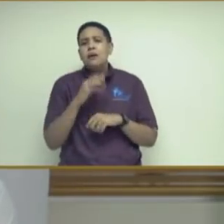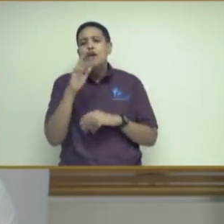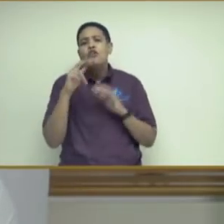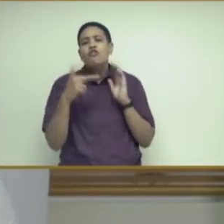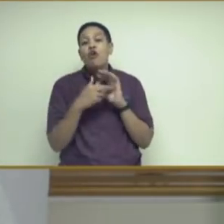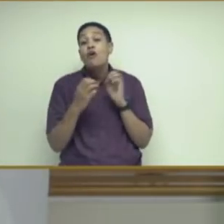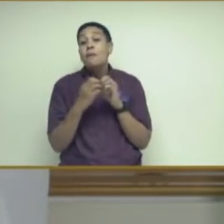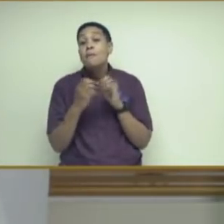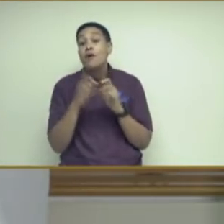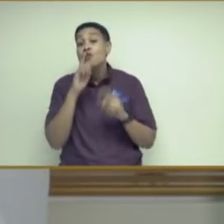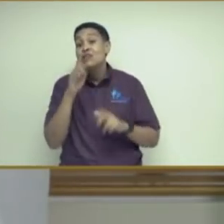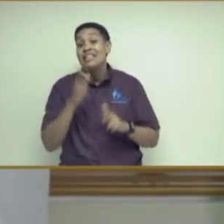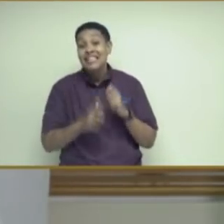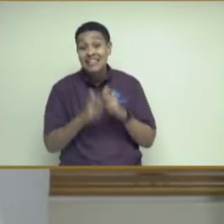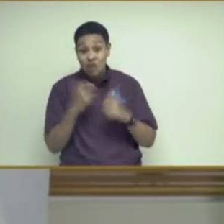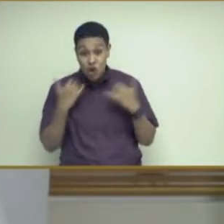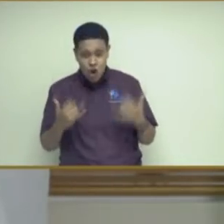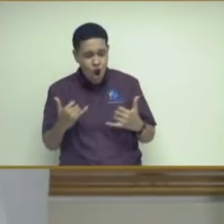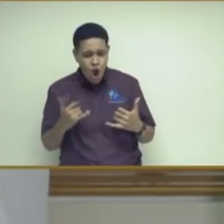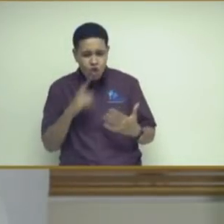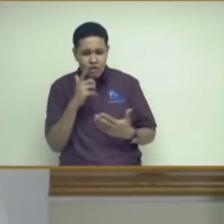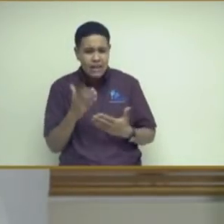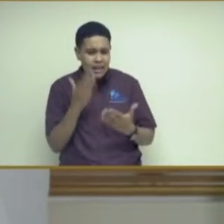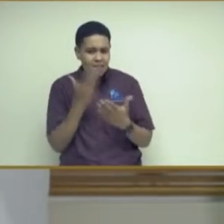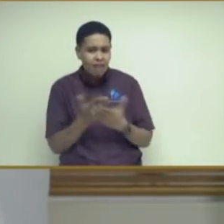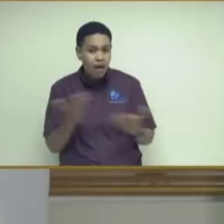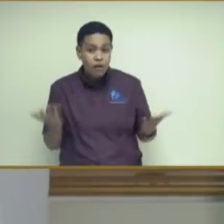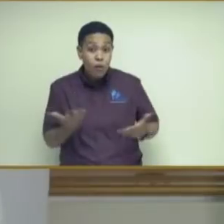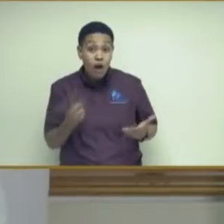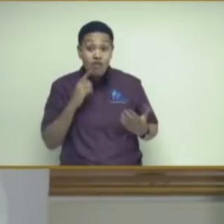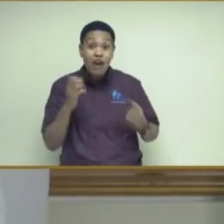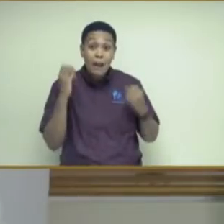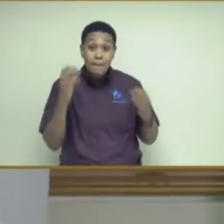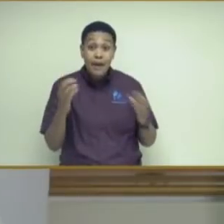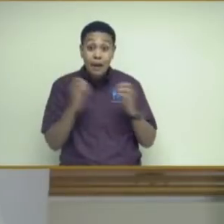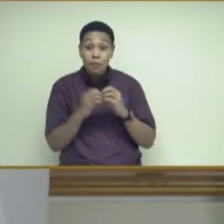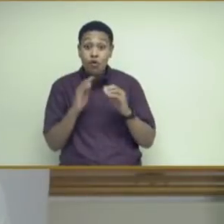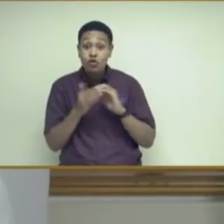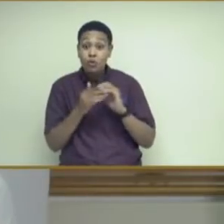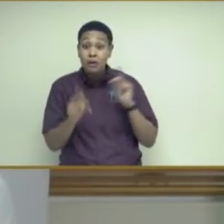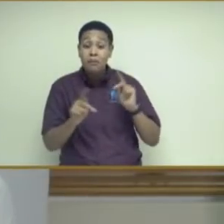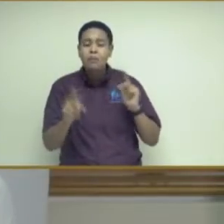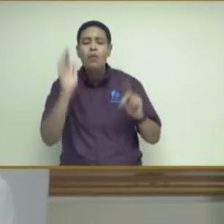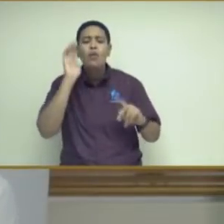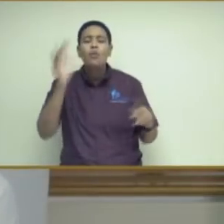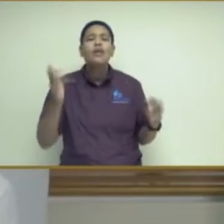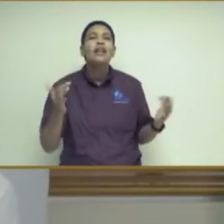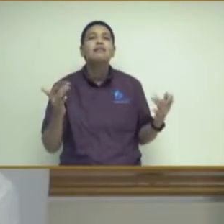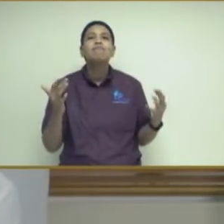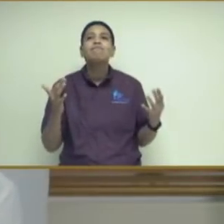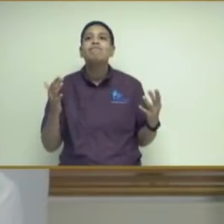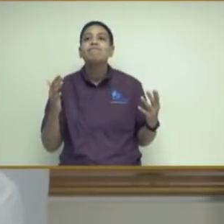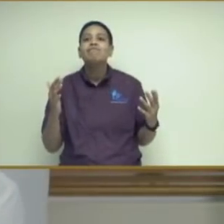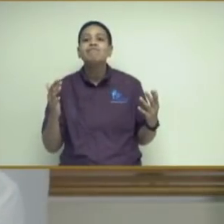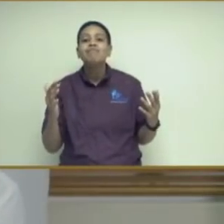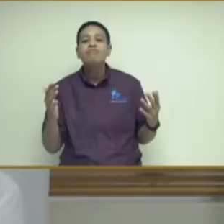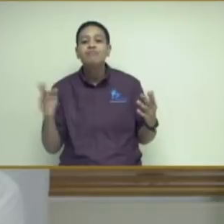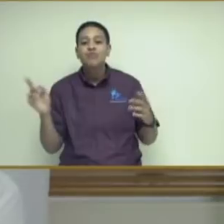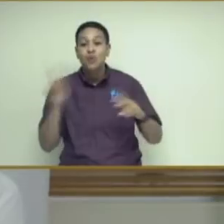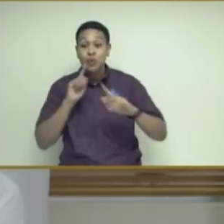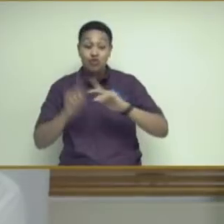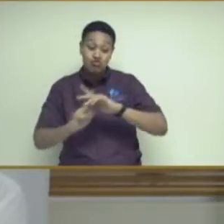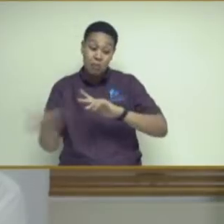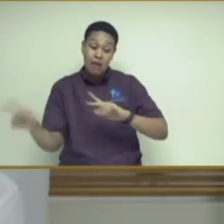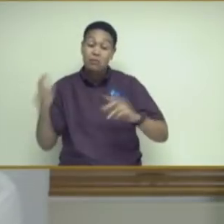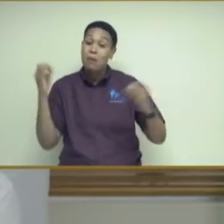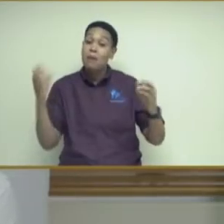role even more difficult now, Minister? The fact that many more Jamaicans will be not repatriate, but many